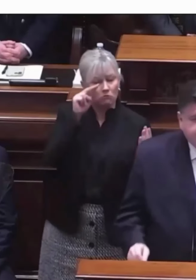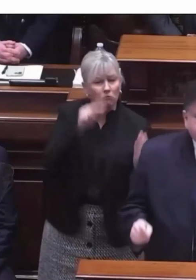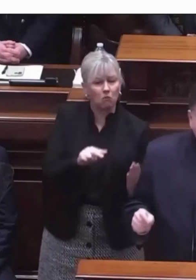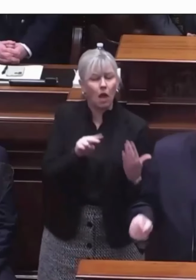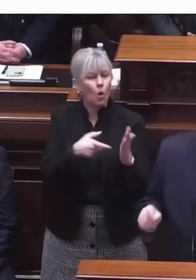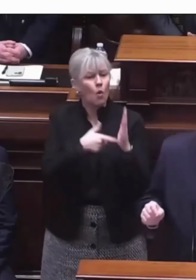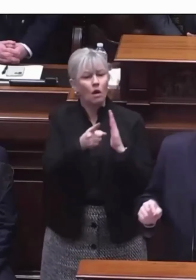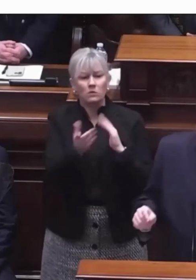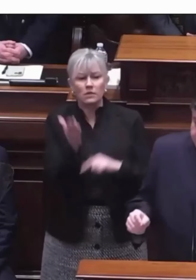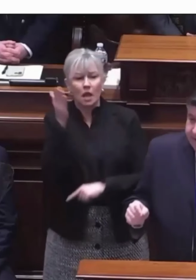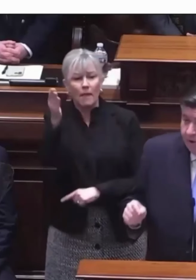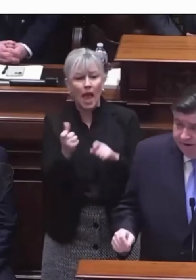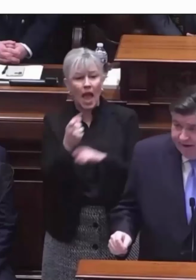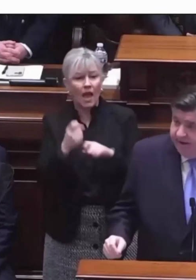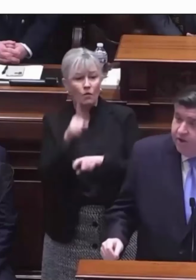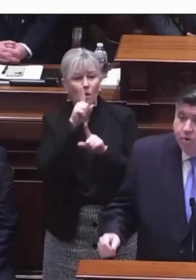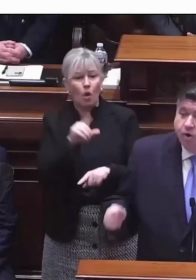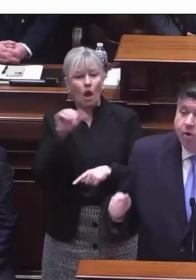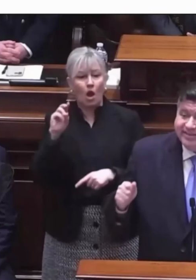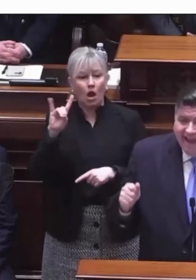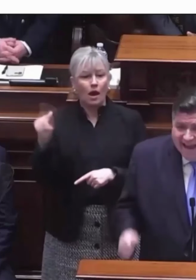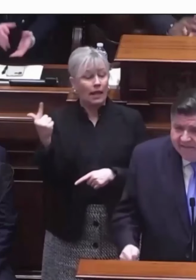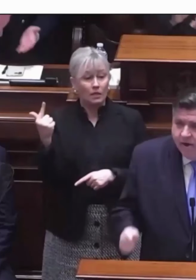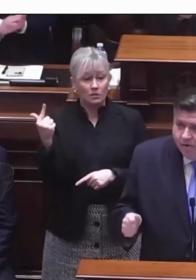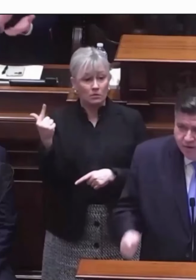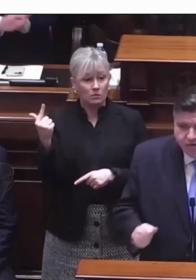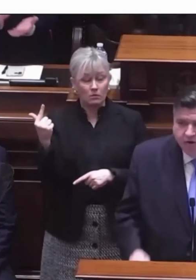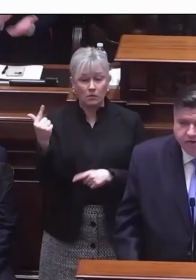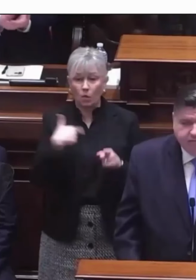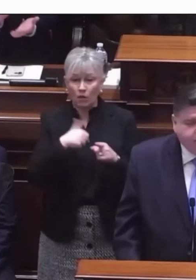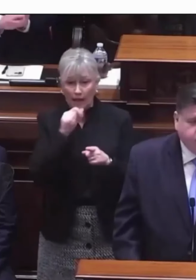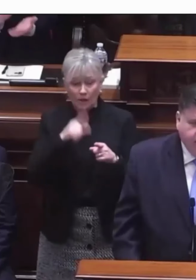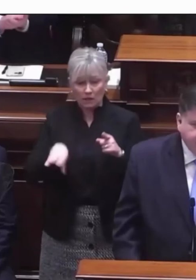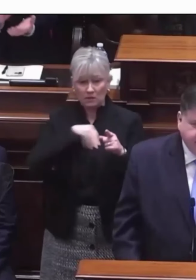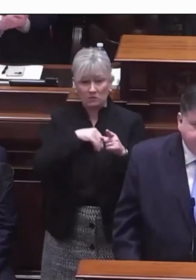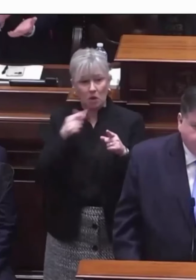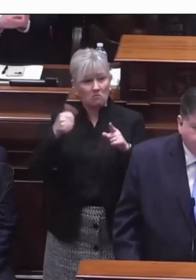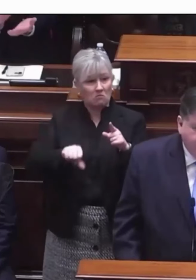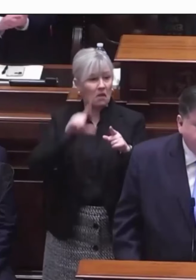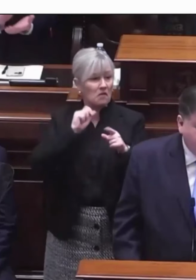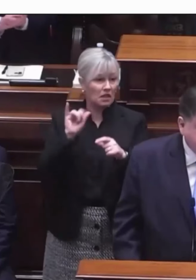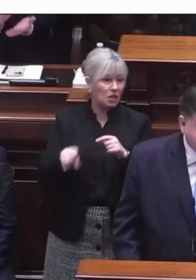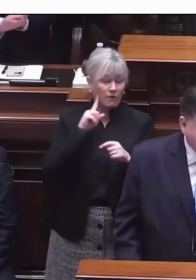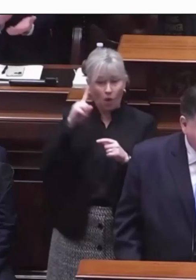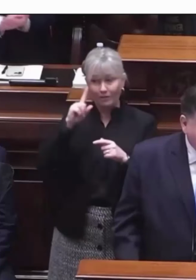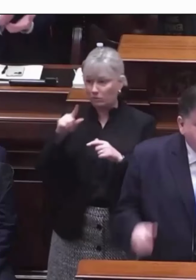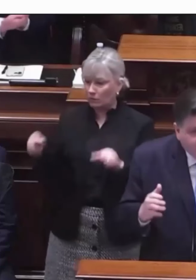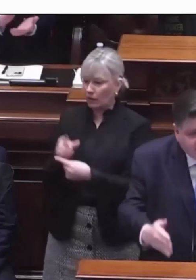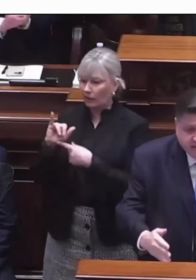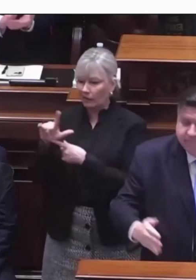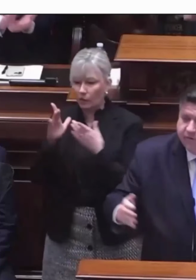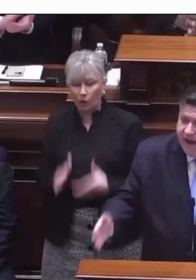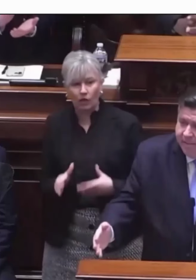to submit to annual reporting and auditing. We're going to end the overcharging for drugs that people rely on,